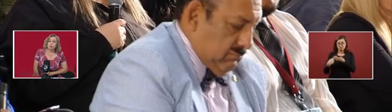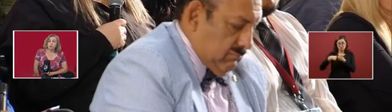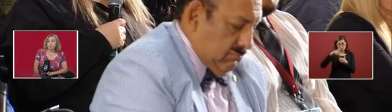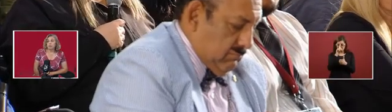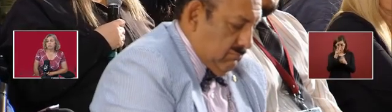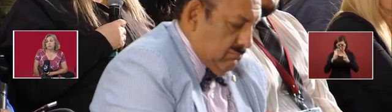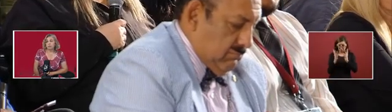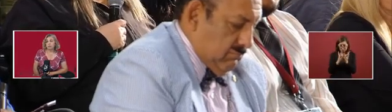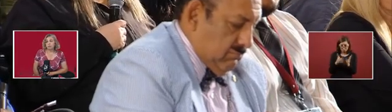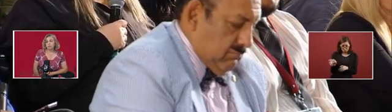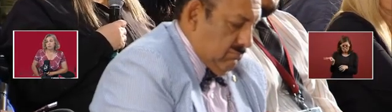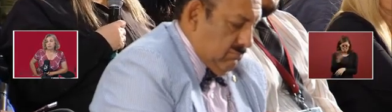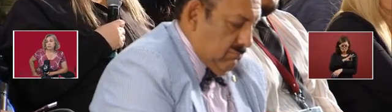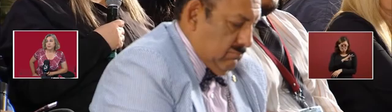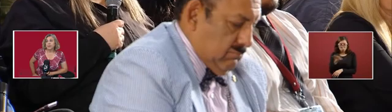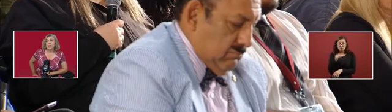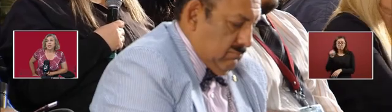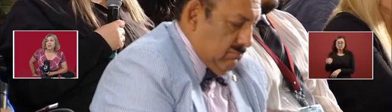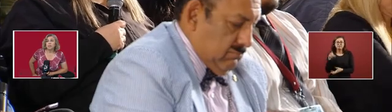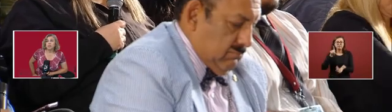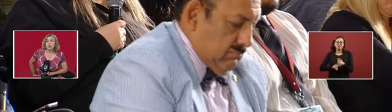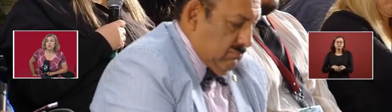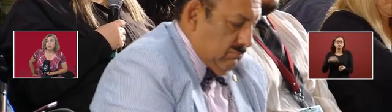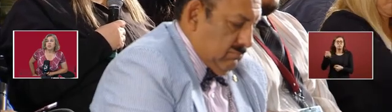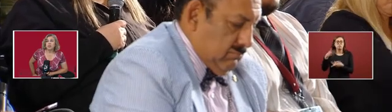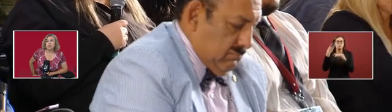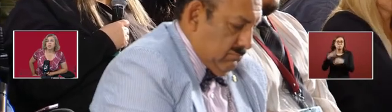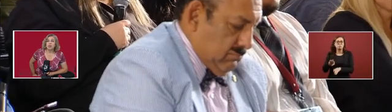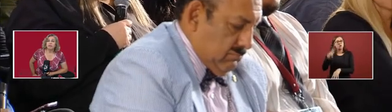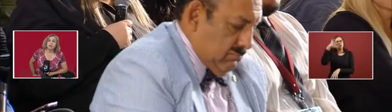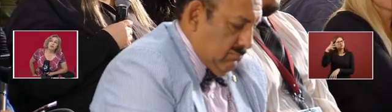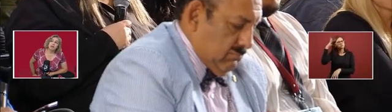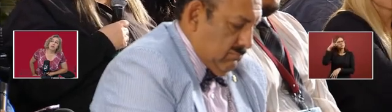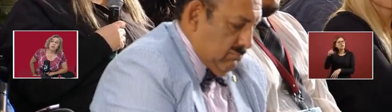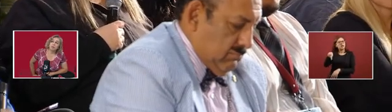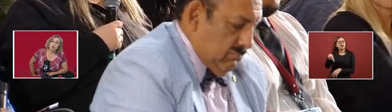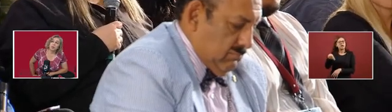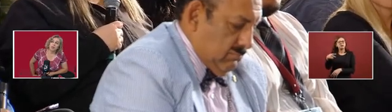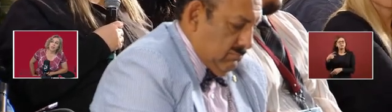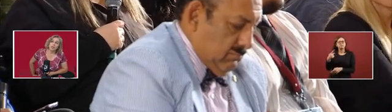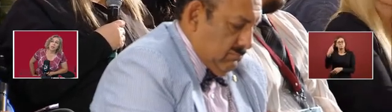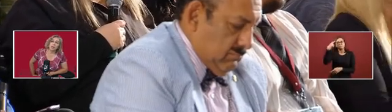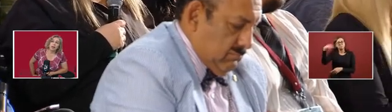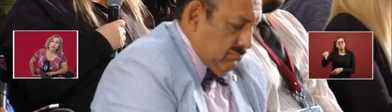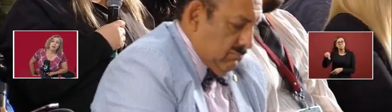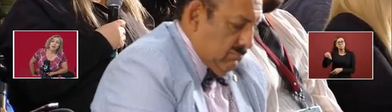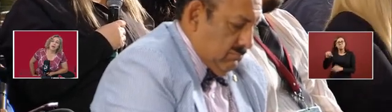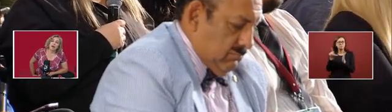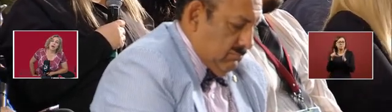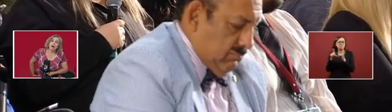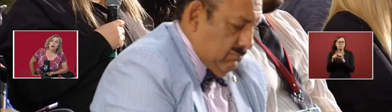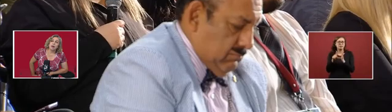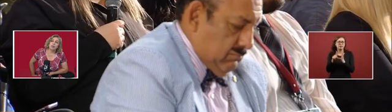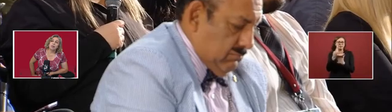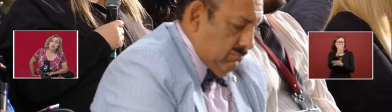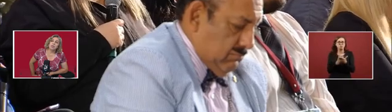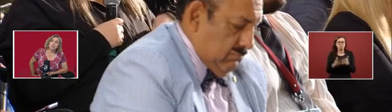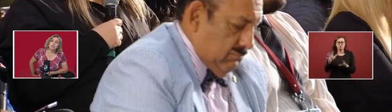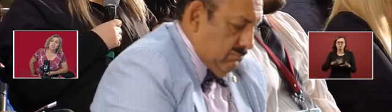Gracias, presidente. Se me olvidó. Los enseres. Lo de los rastrillos. Sí.